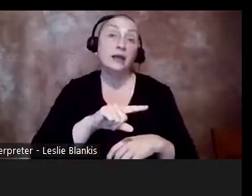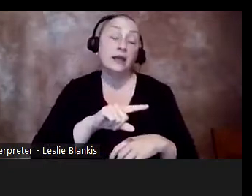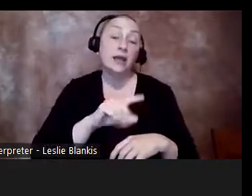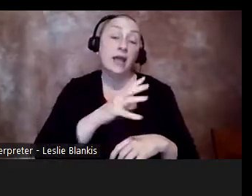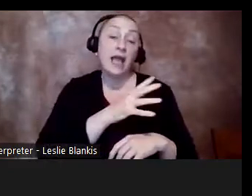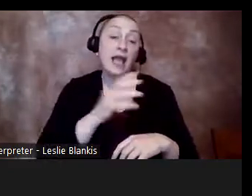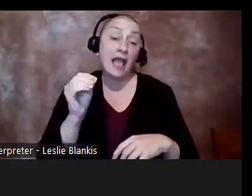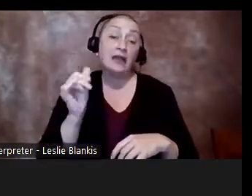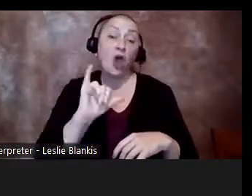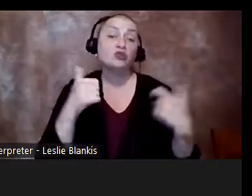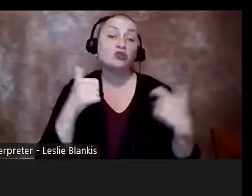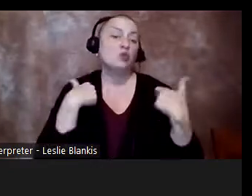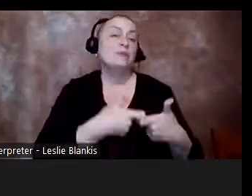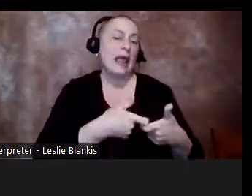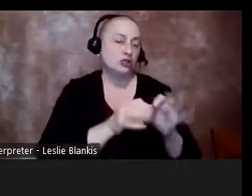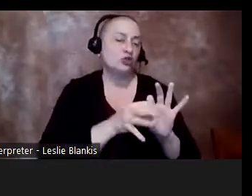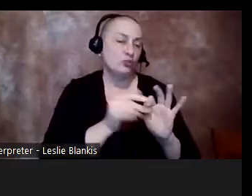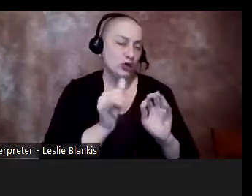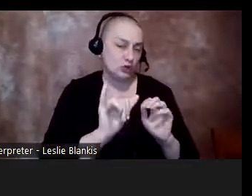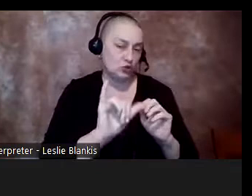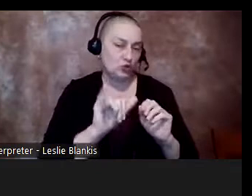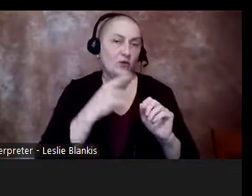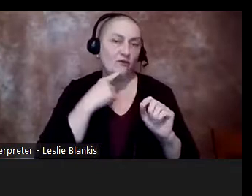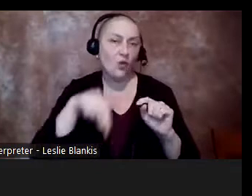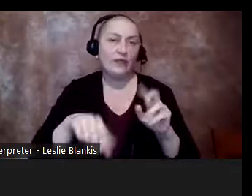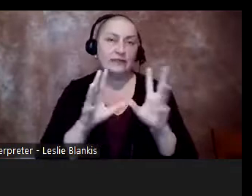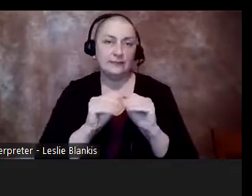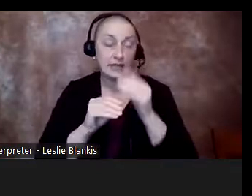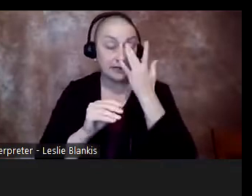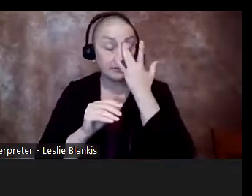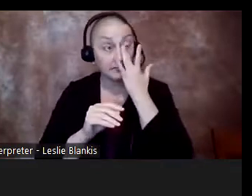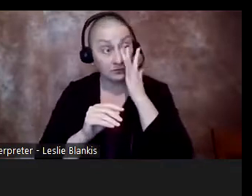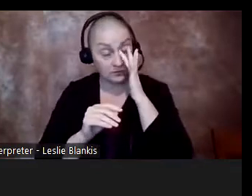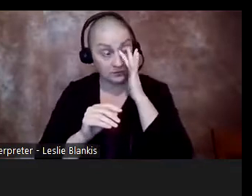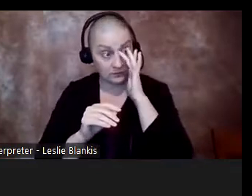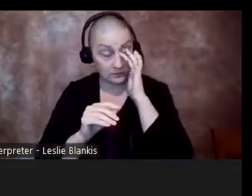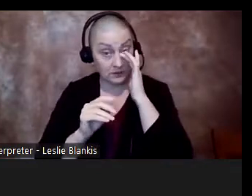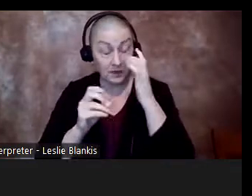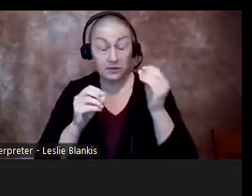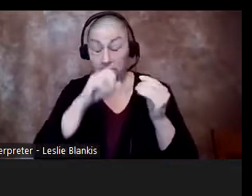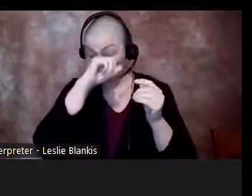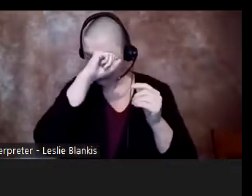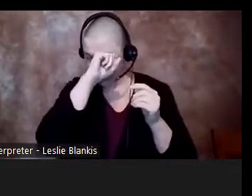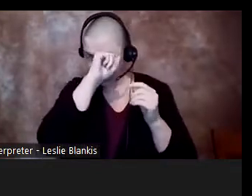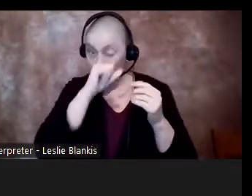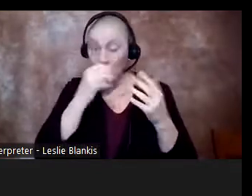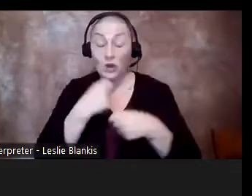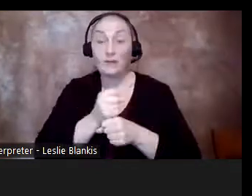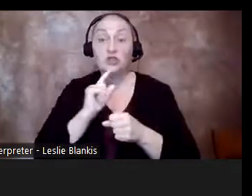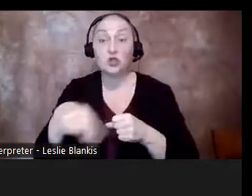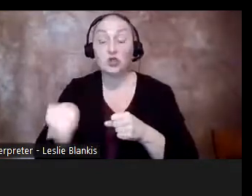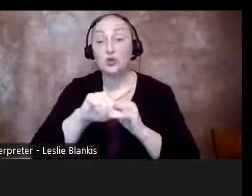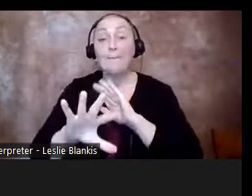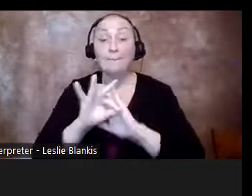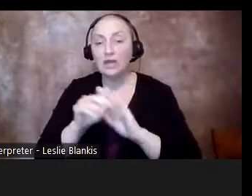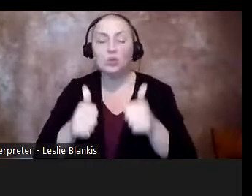interpreting and also Spanish interpreting available for this meeting. And so we want to make sure that you can choose which language you best